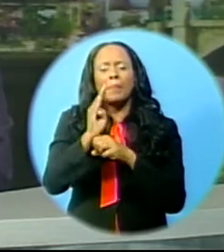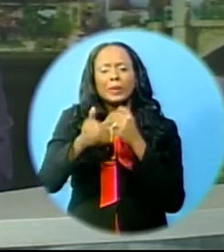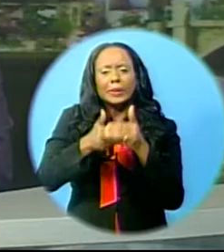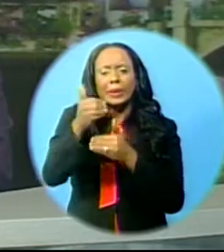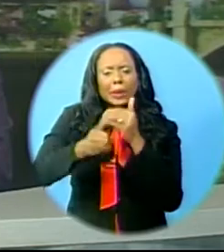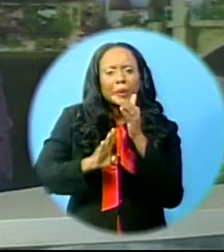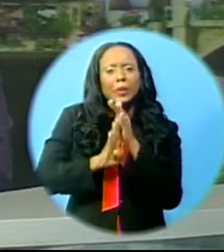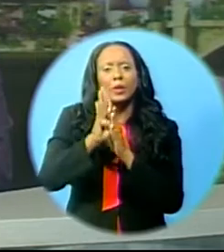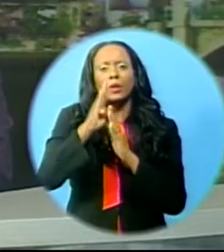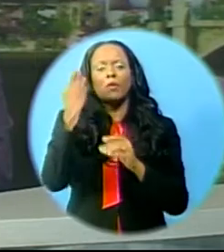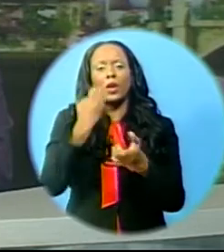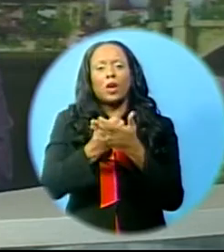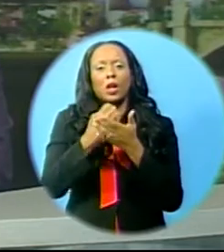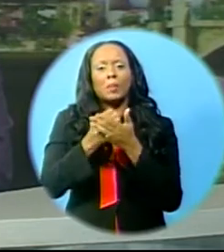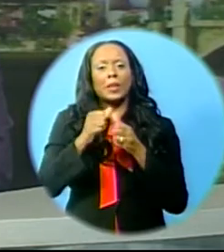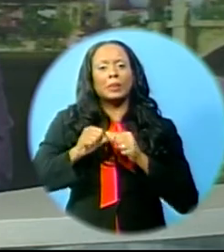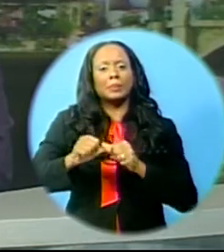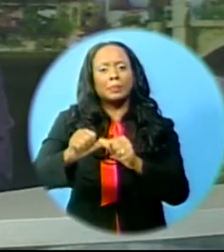growth of the economy.